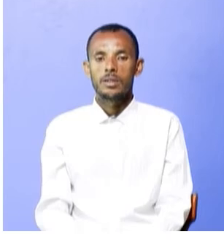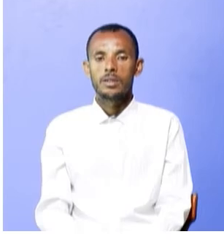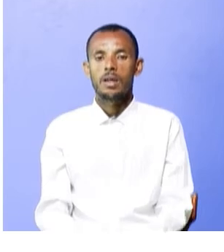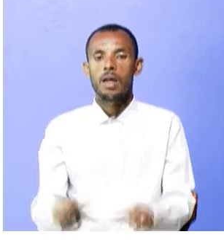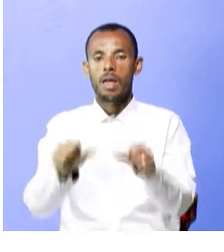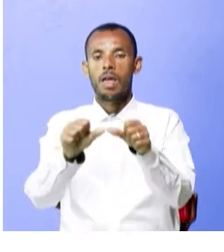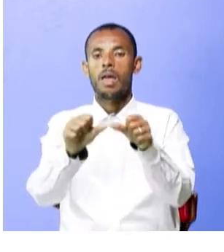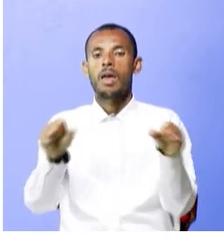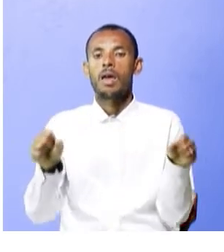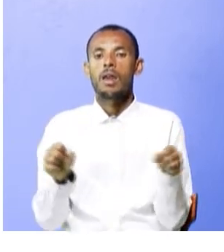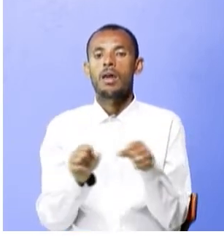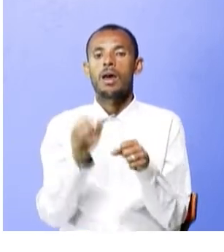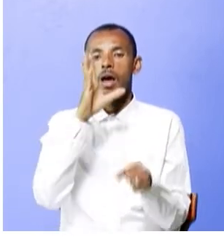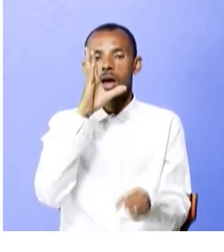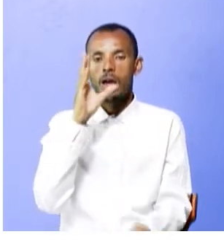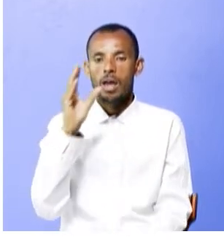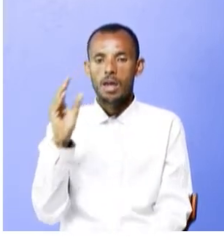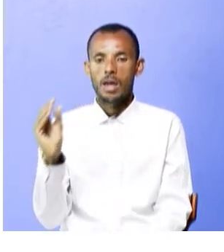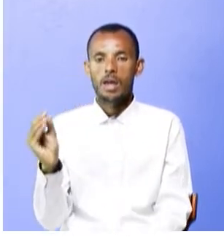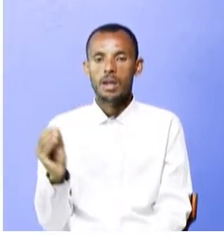area and